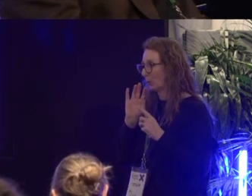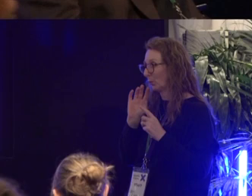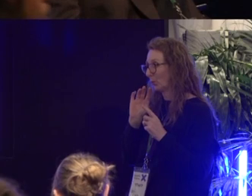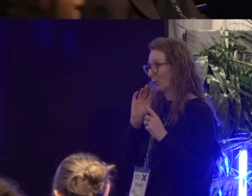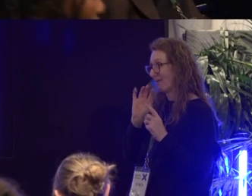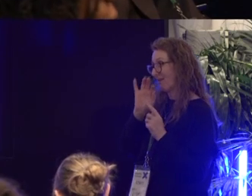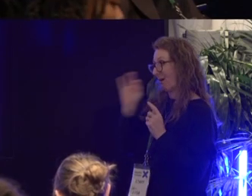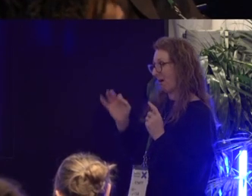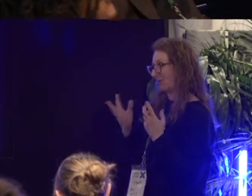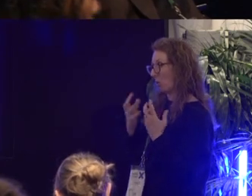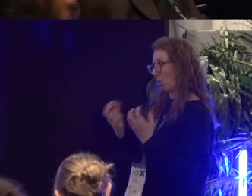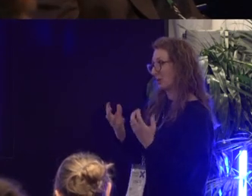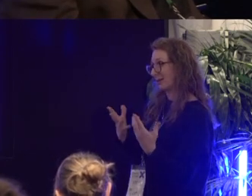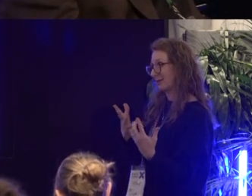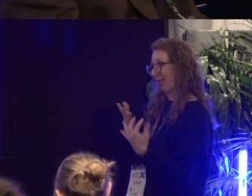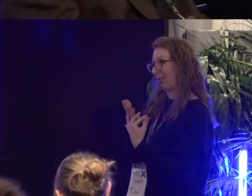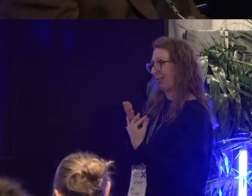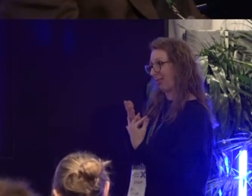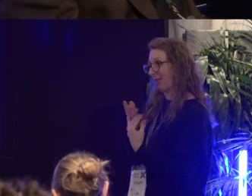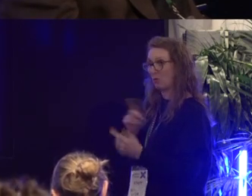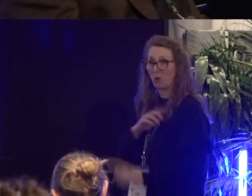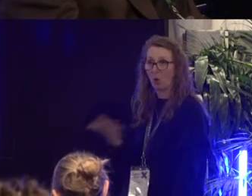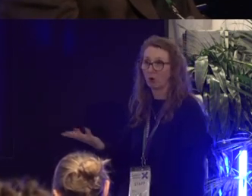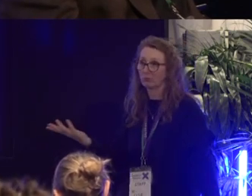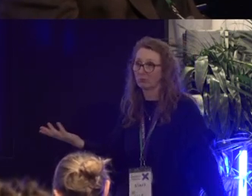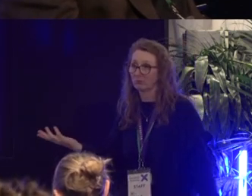Do you know what? Why not, man? Why not?